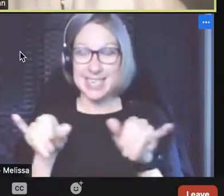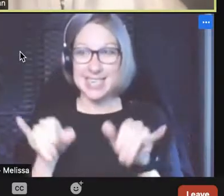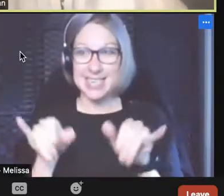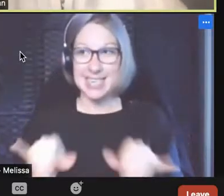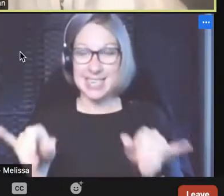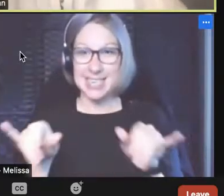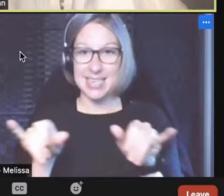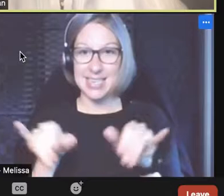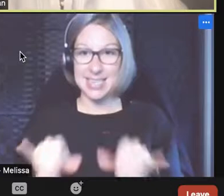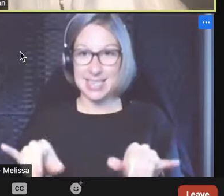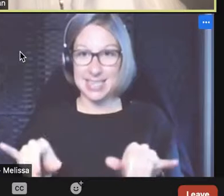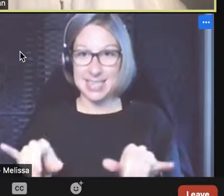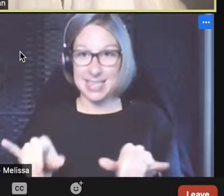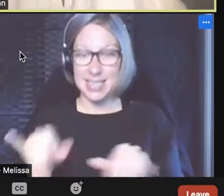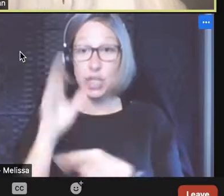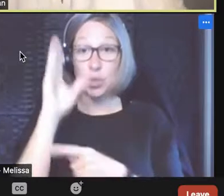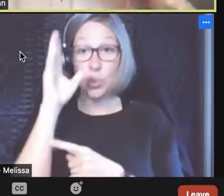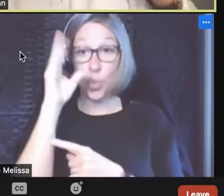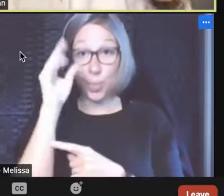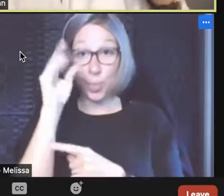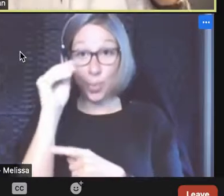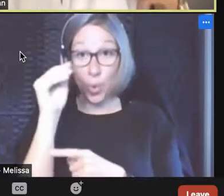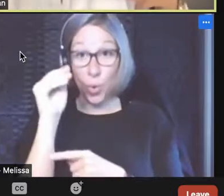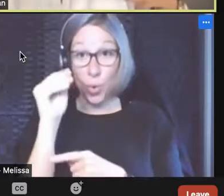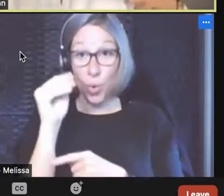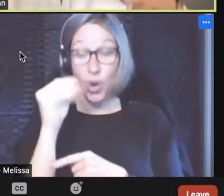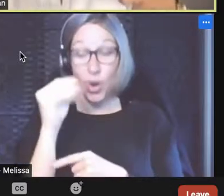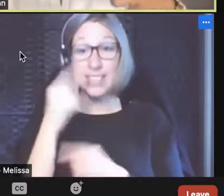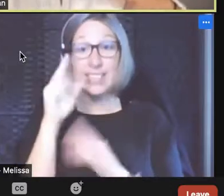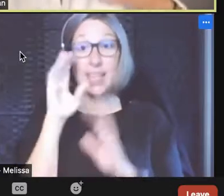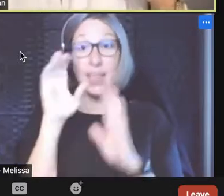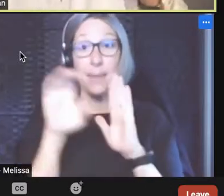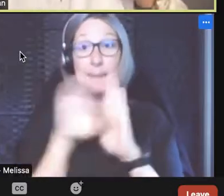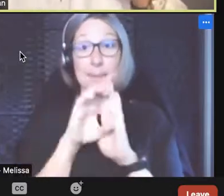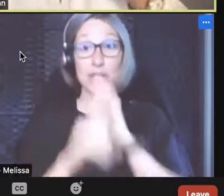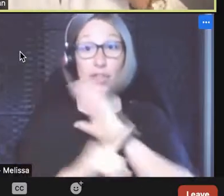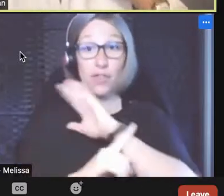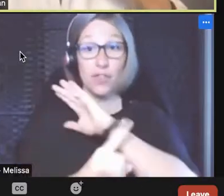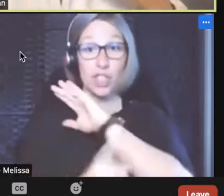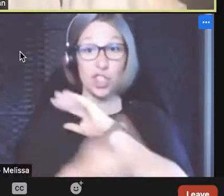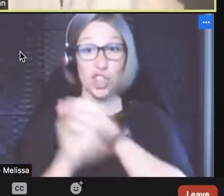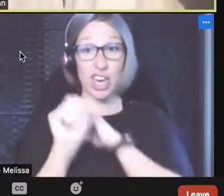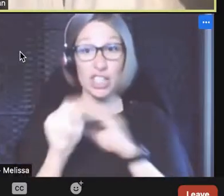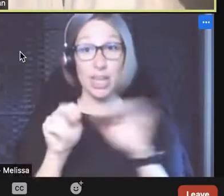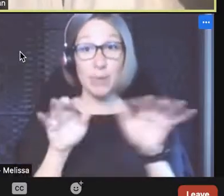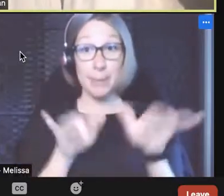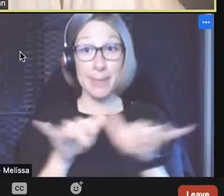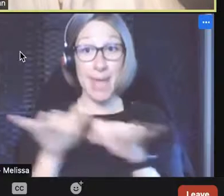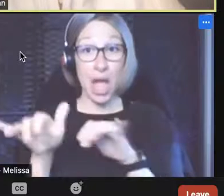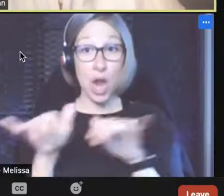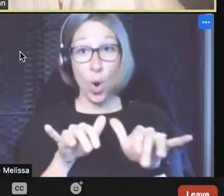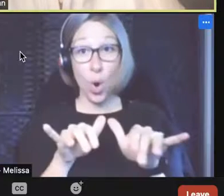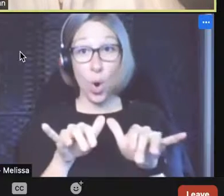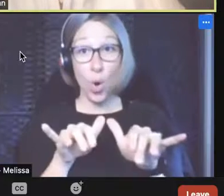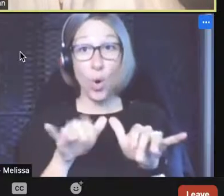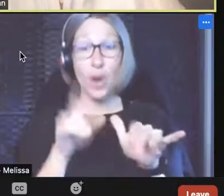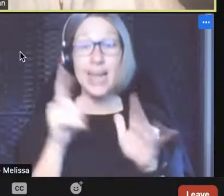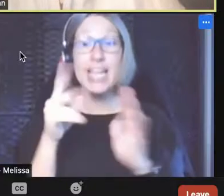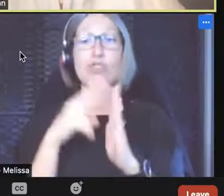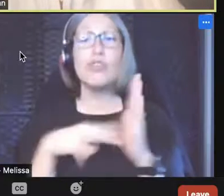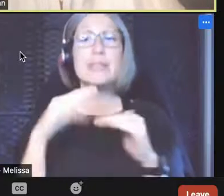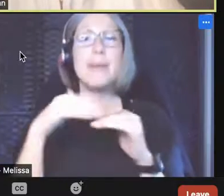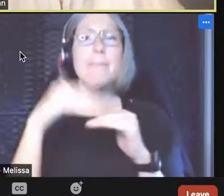So the boy today that said the picture of the garbage can was a piano, he reads above